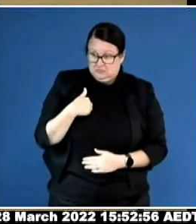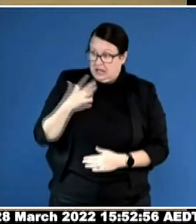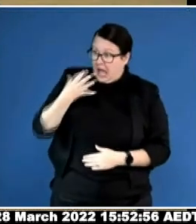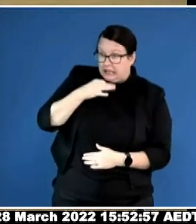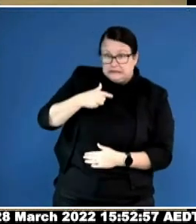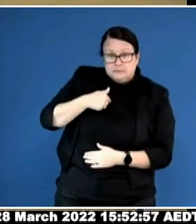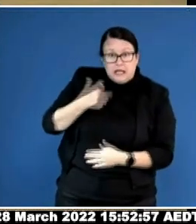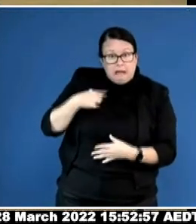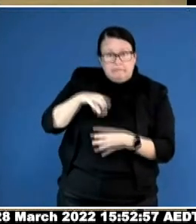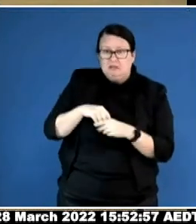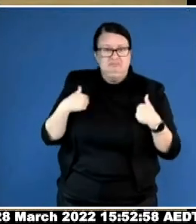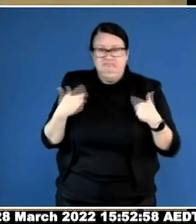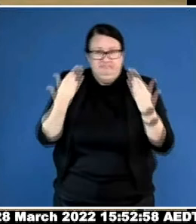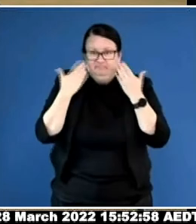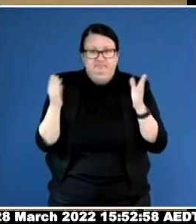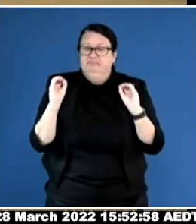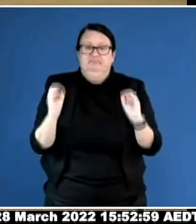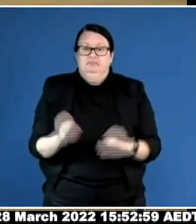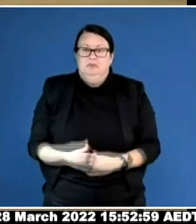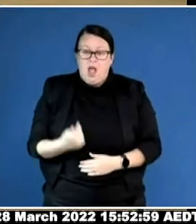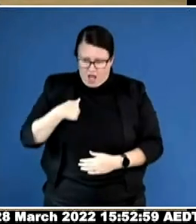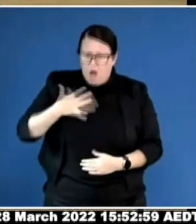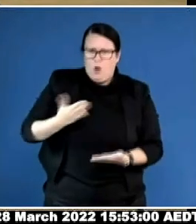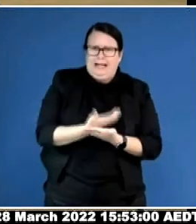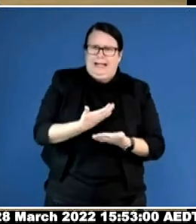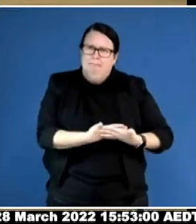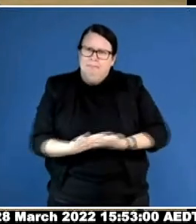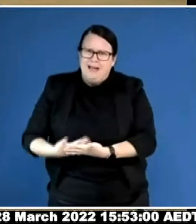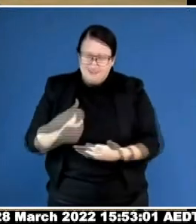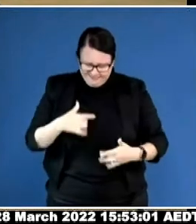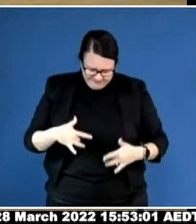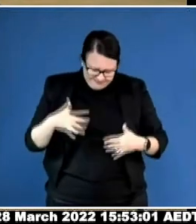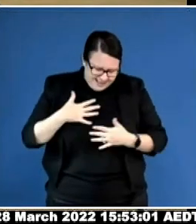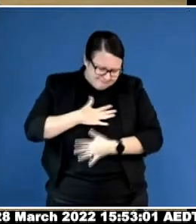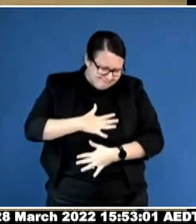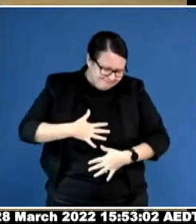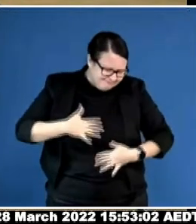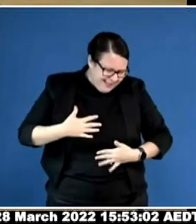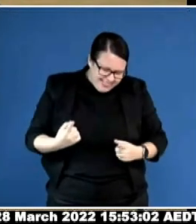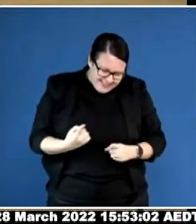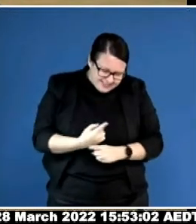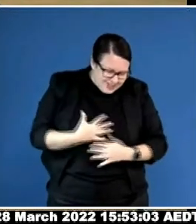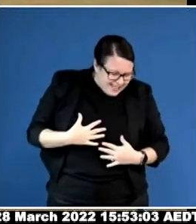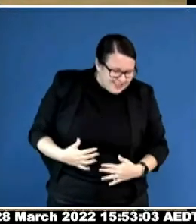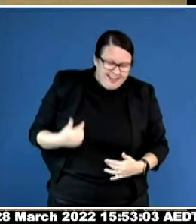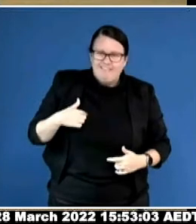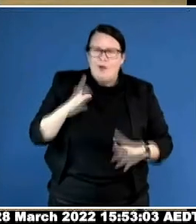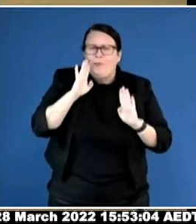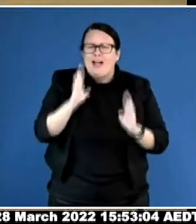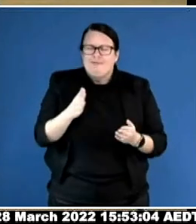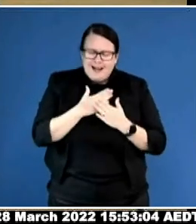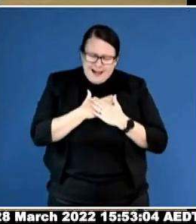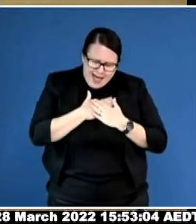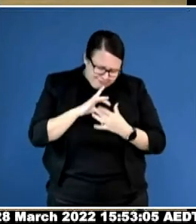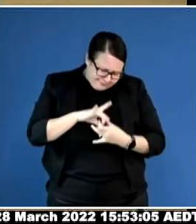in the arrangements. I really wanted to have the child because I could feel the changes in my body and felt a wonderful feeling of